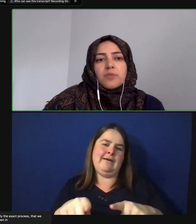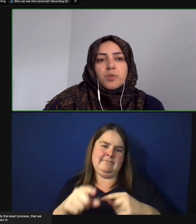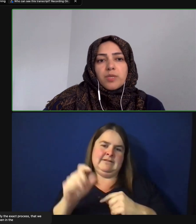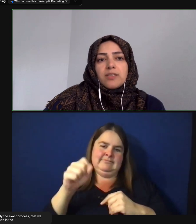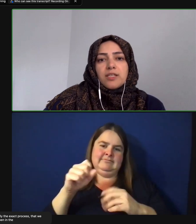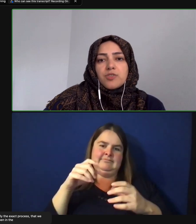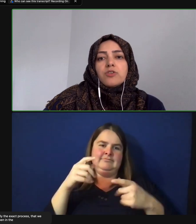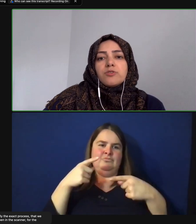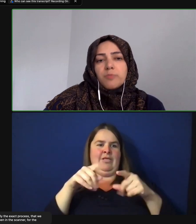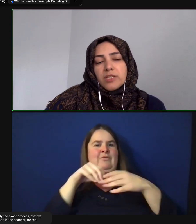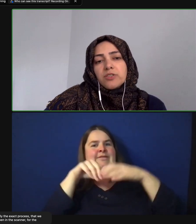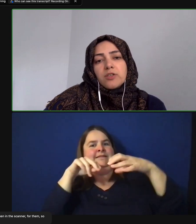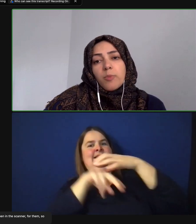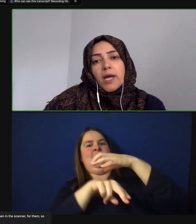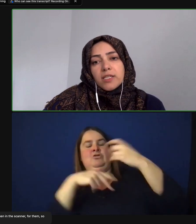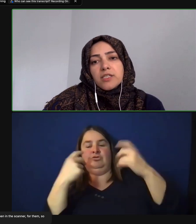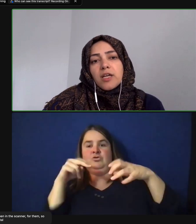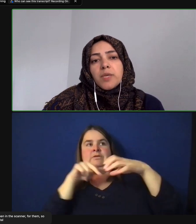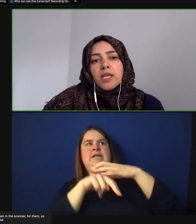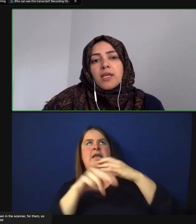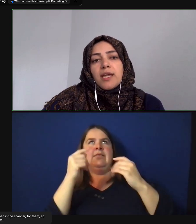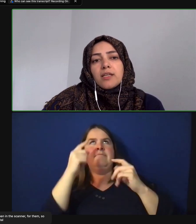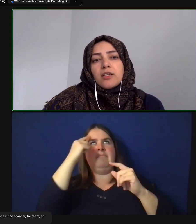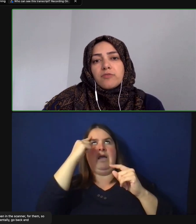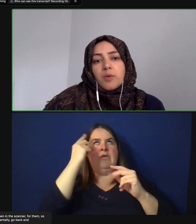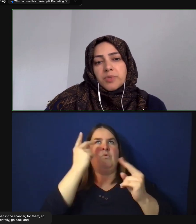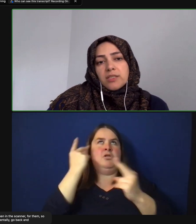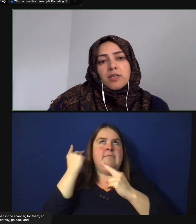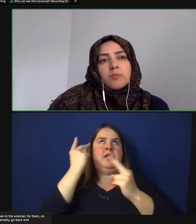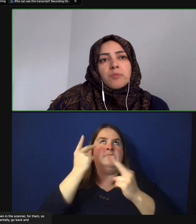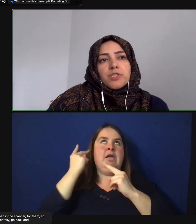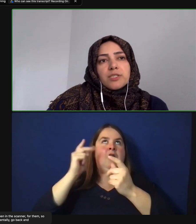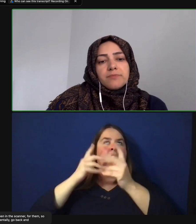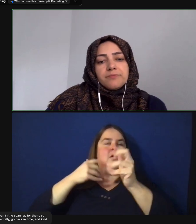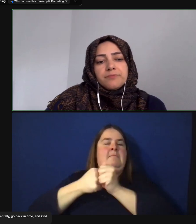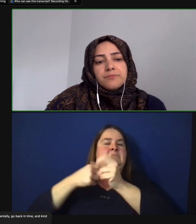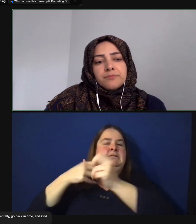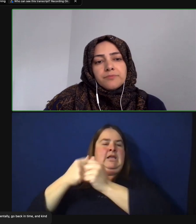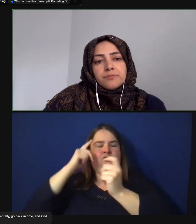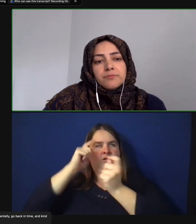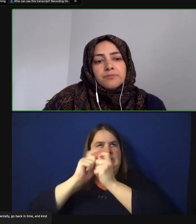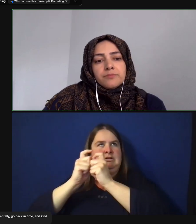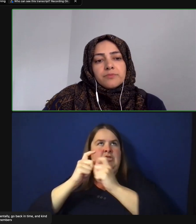scanner for them, so that they start to mentally go back in time and kind of update their memories.